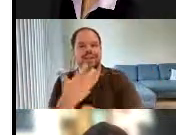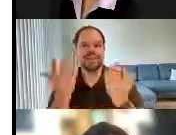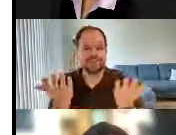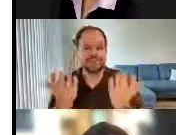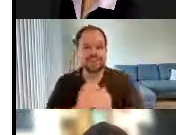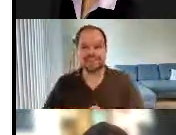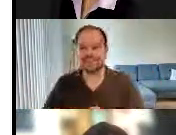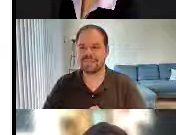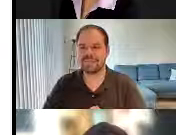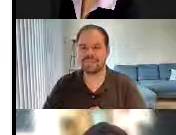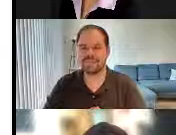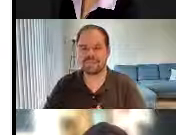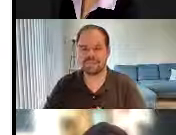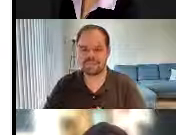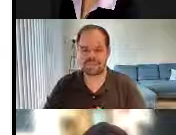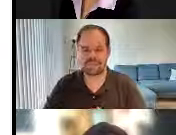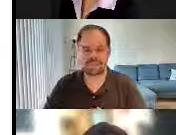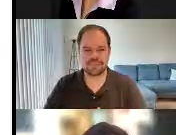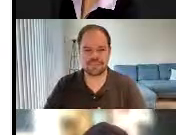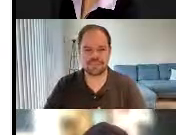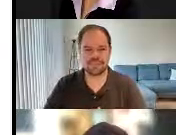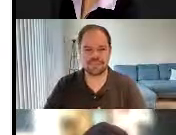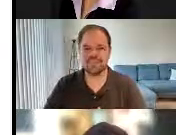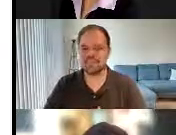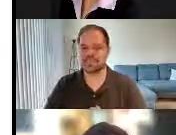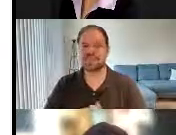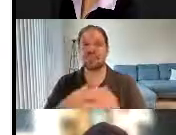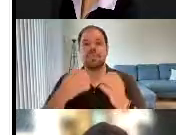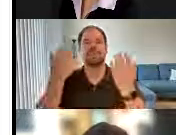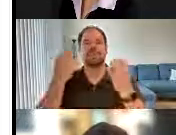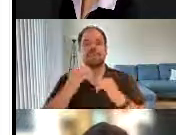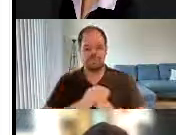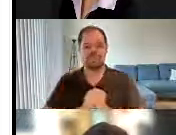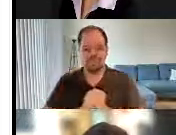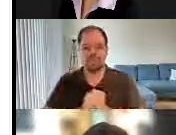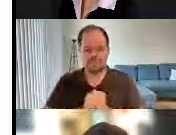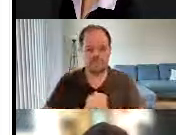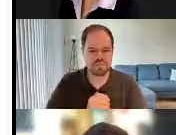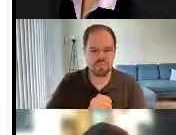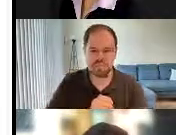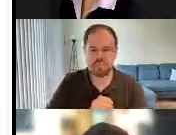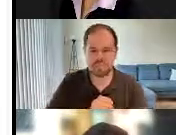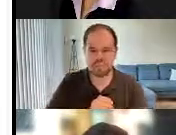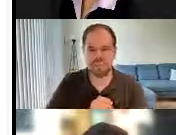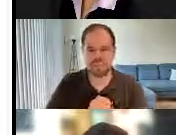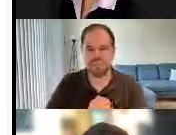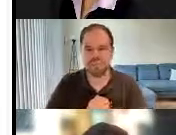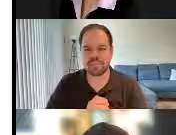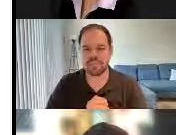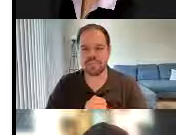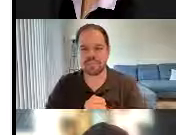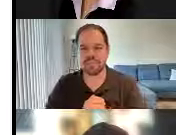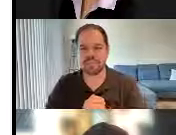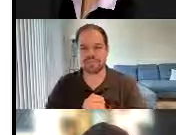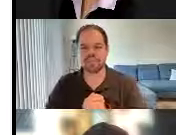where interpreters would be. This can be a frustration for the deaf and hard of hearing population because that information is not accessible to them.